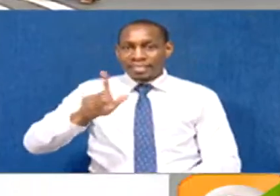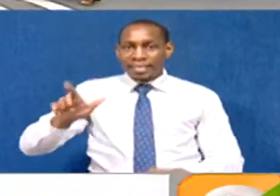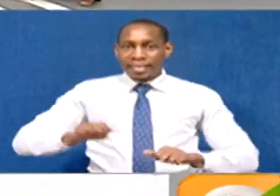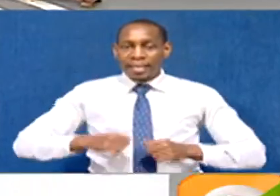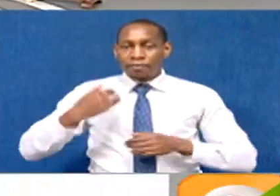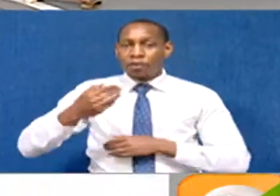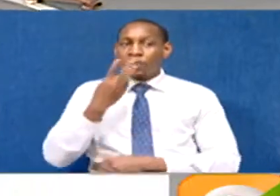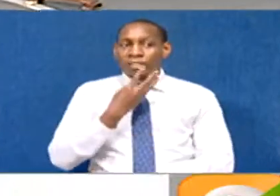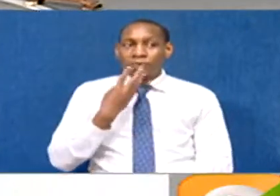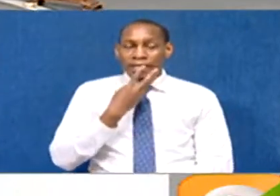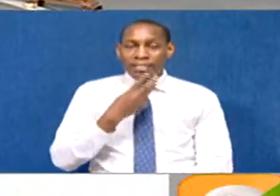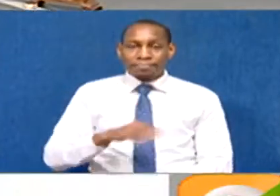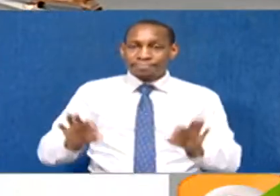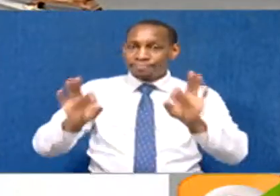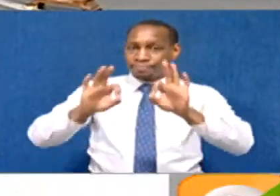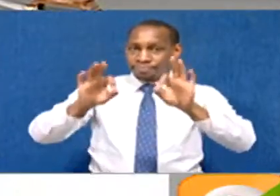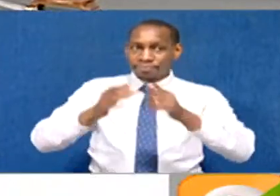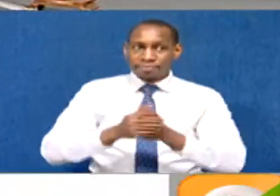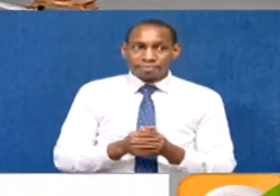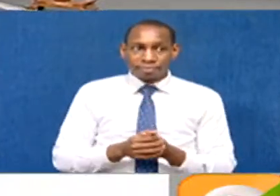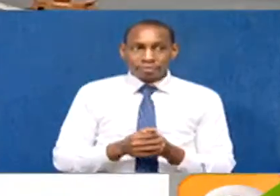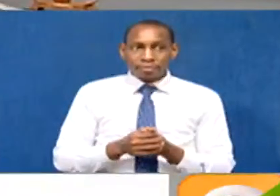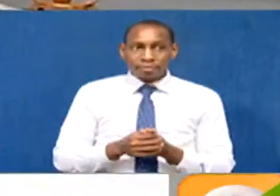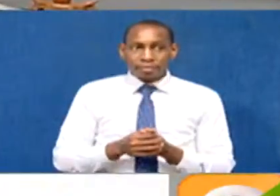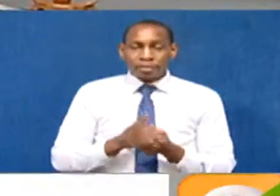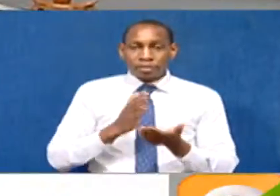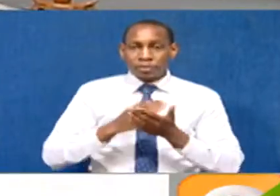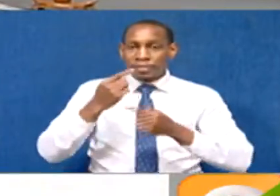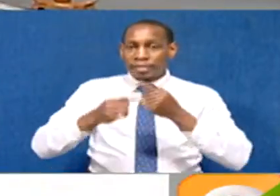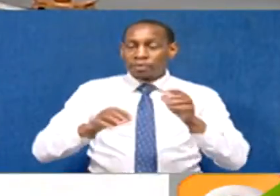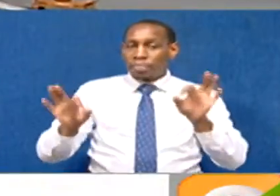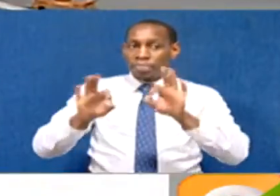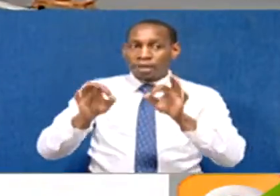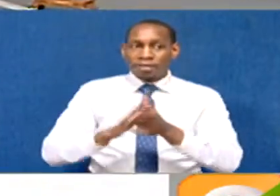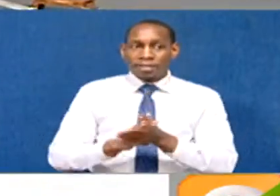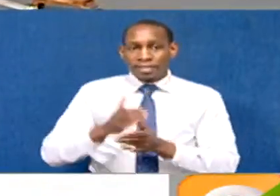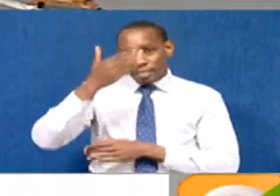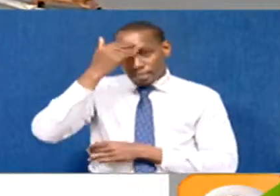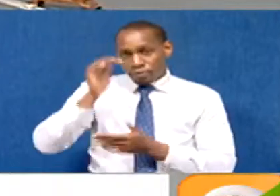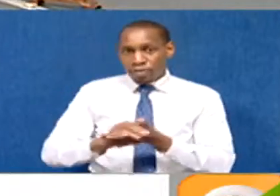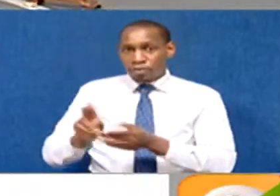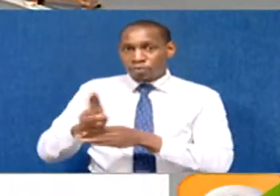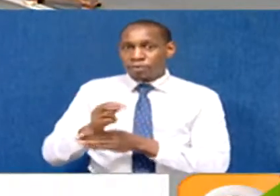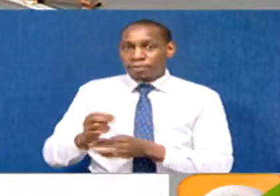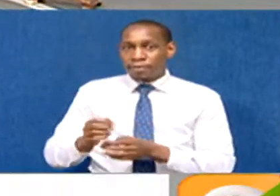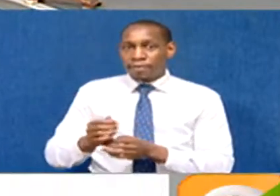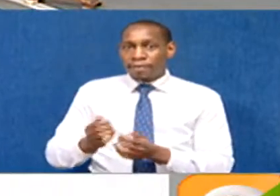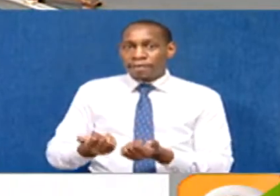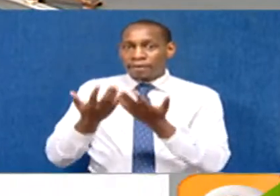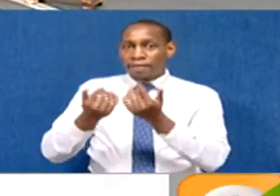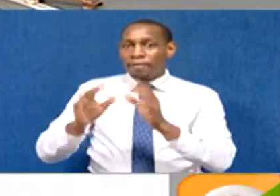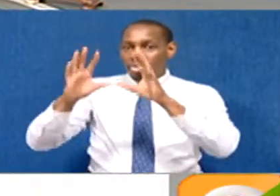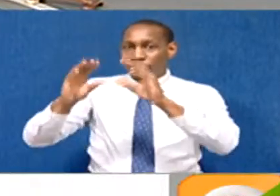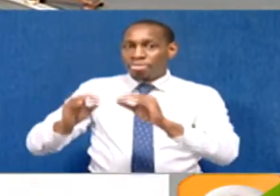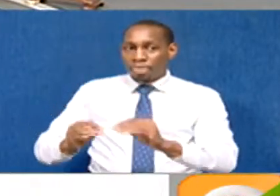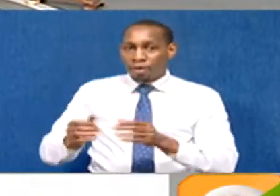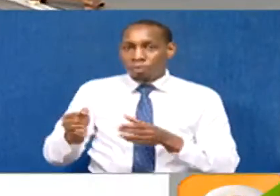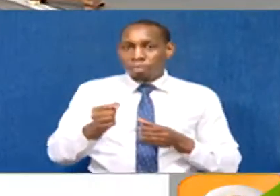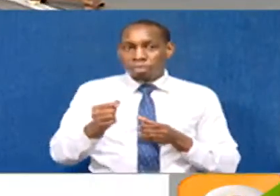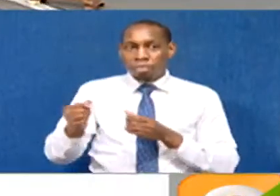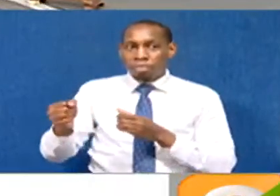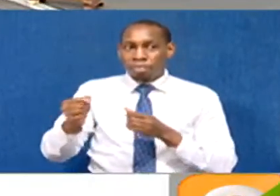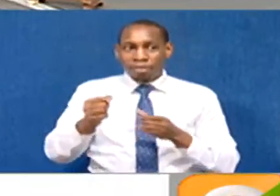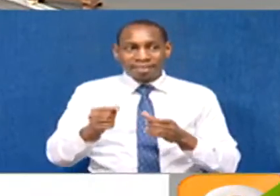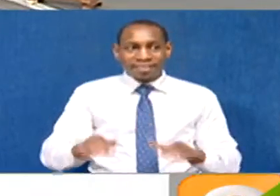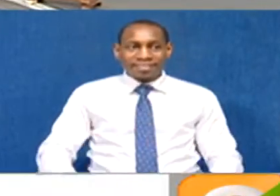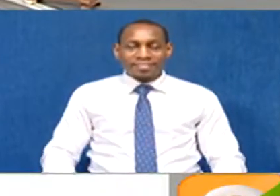every Wednesday. Wow, it's going to get even hotter and hotter. I forgot to use the extinguisher here. I know. You should have. Next